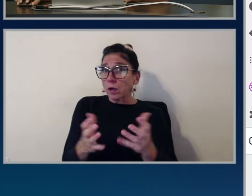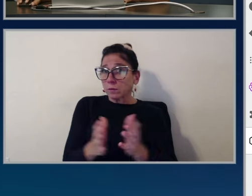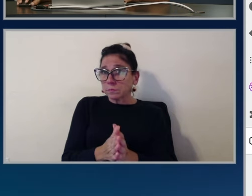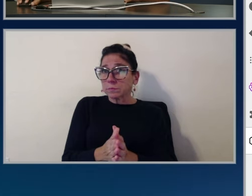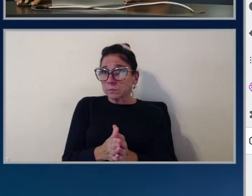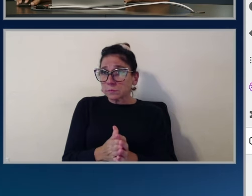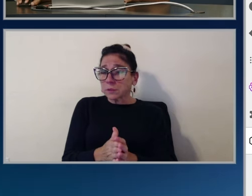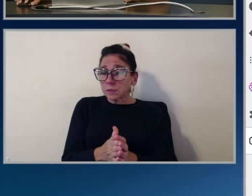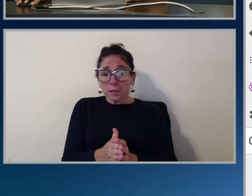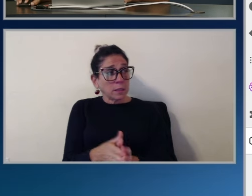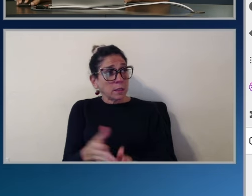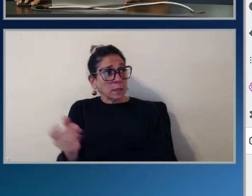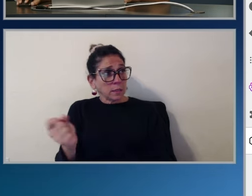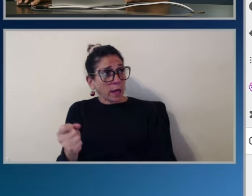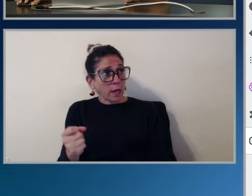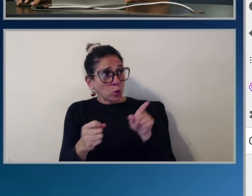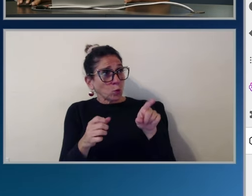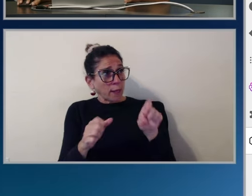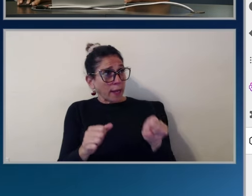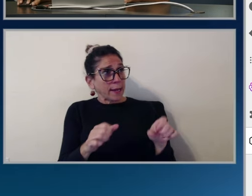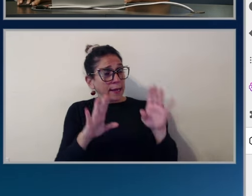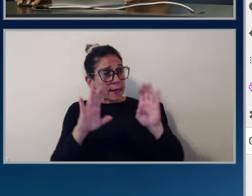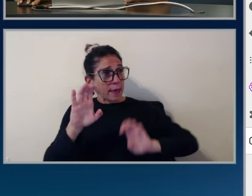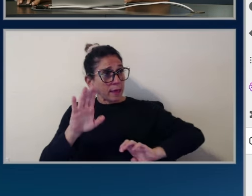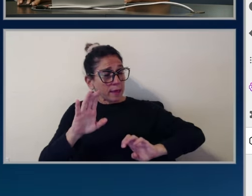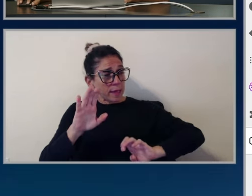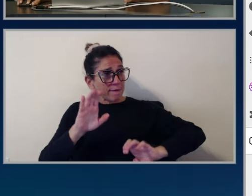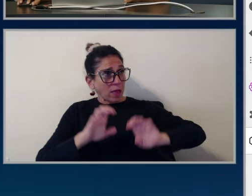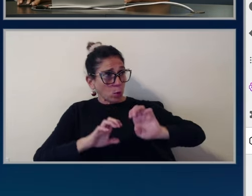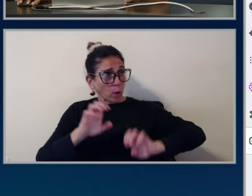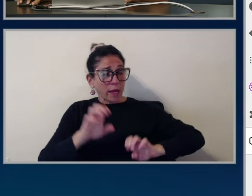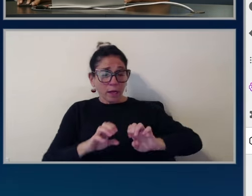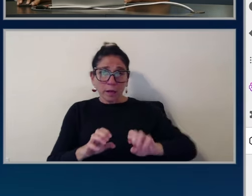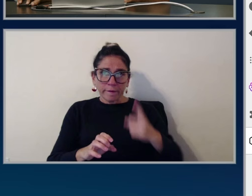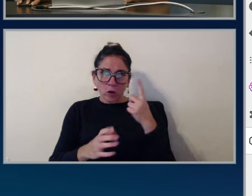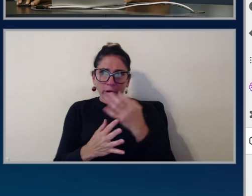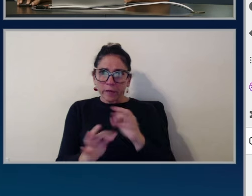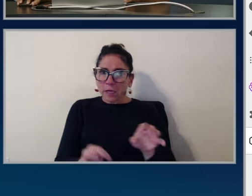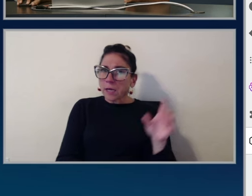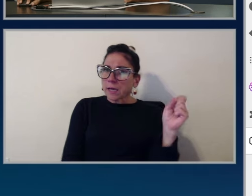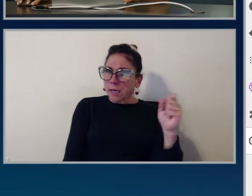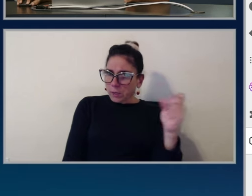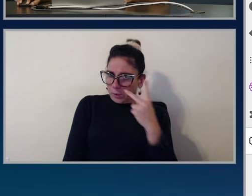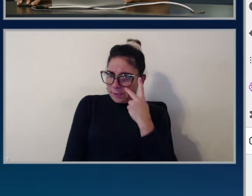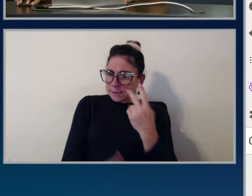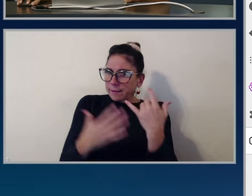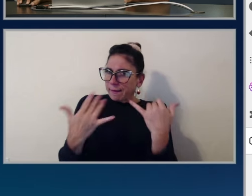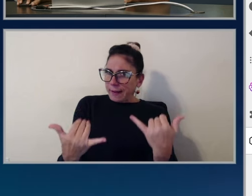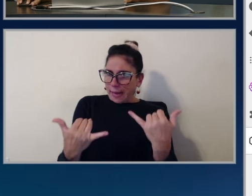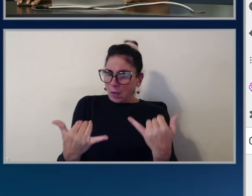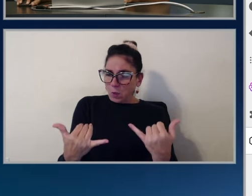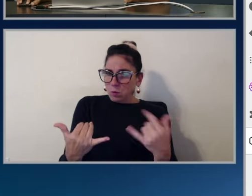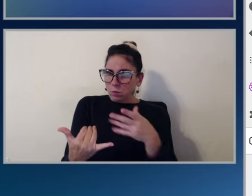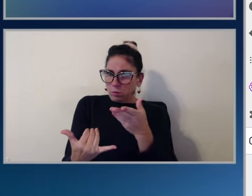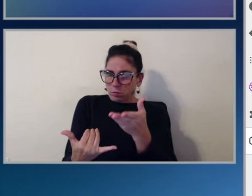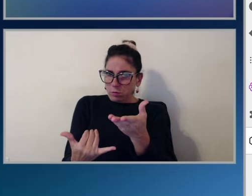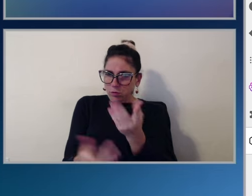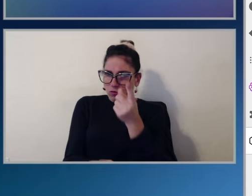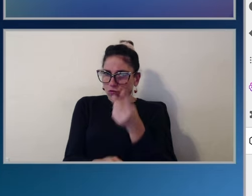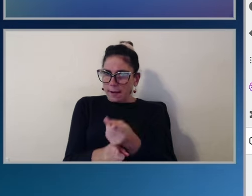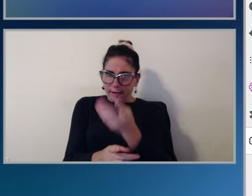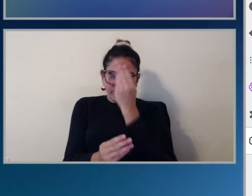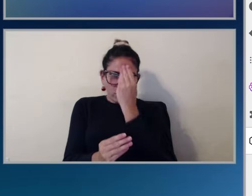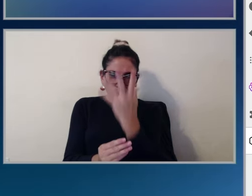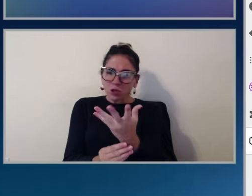You can evaluate the code that it generates for you. You can see that now it provides information on all of these